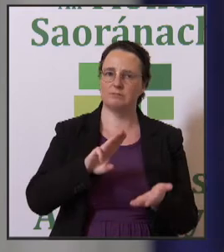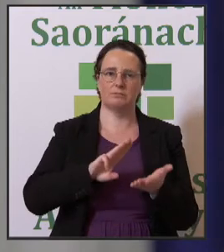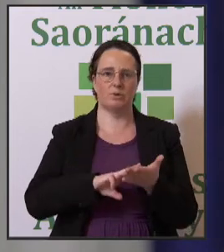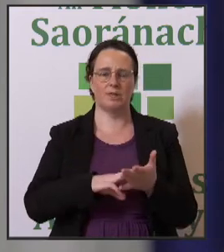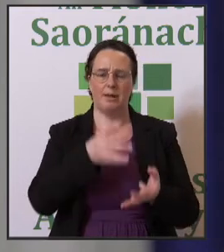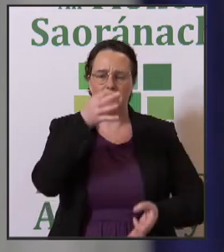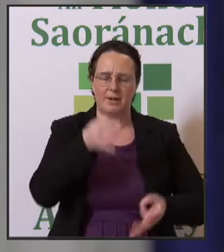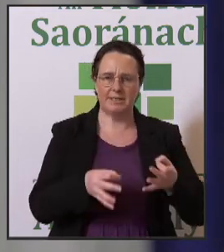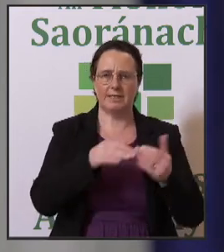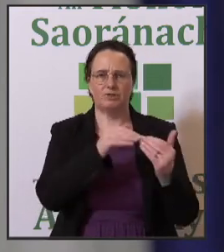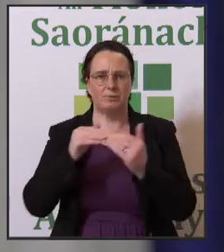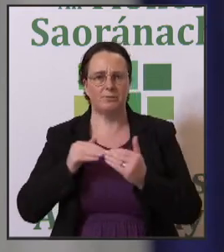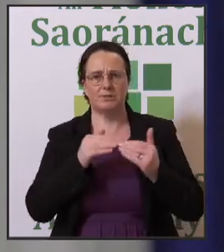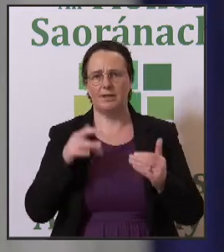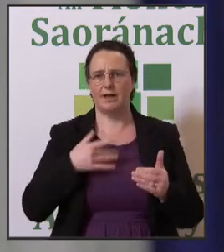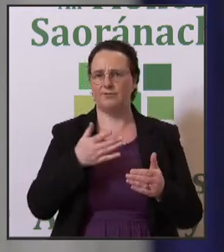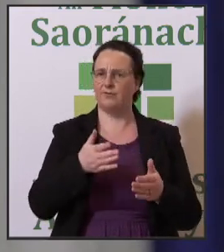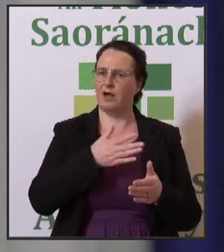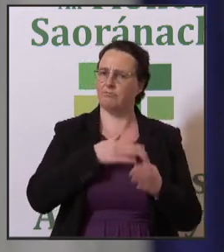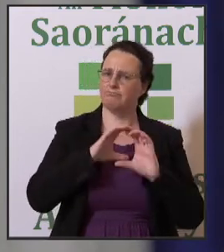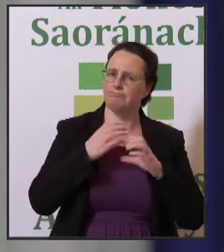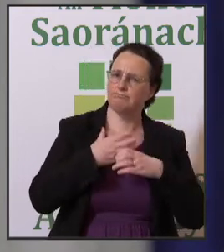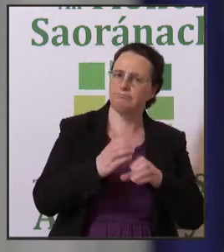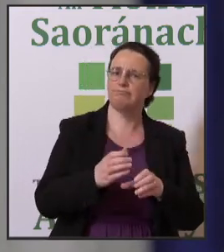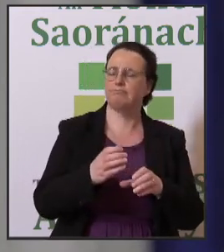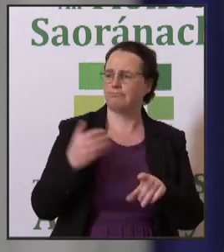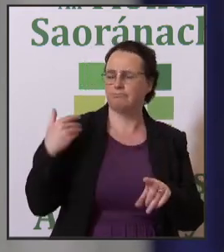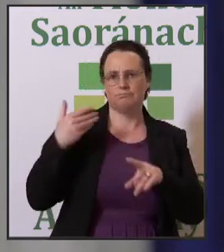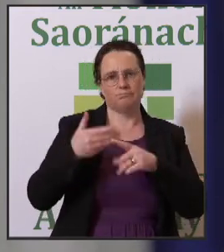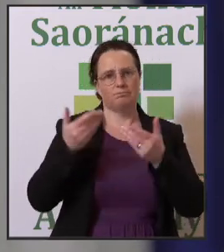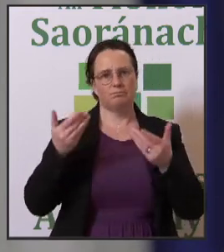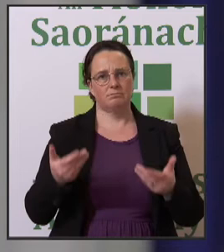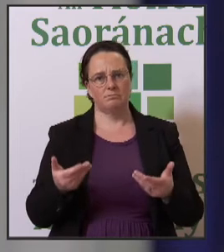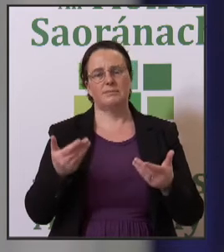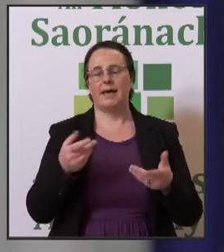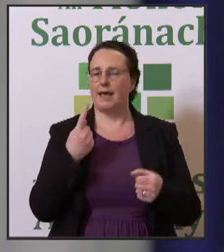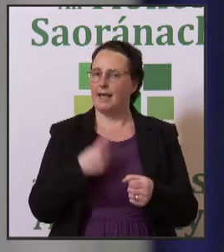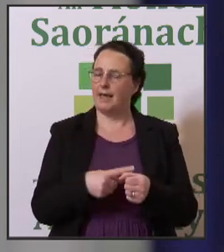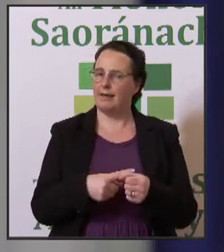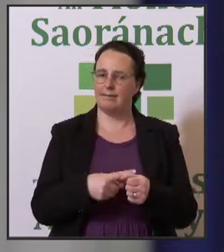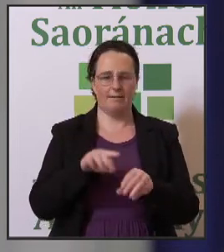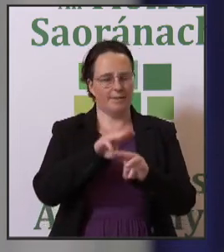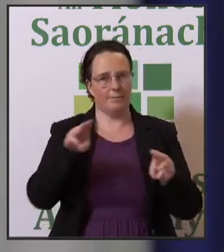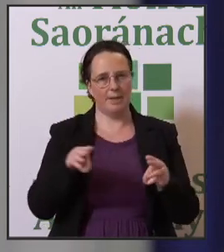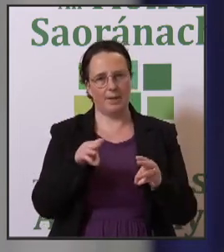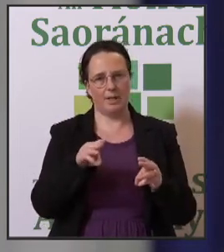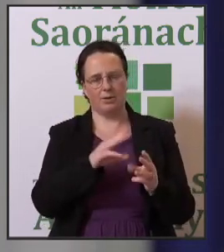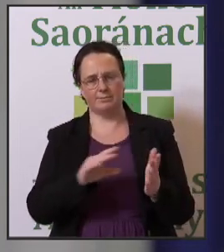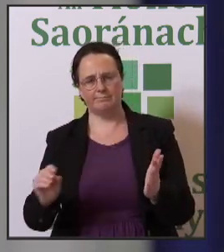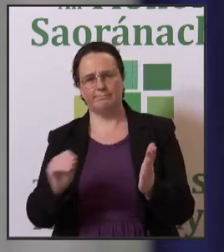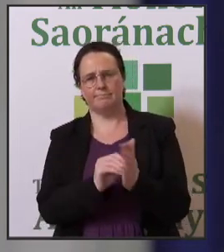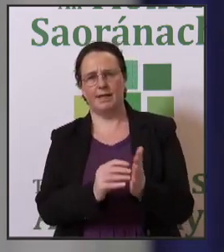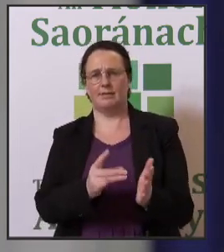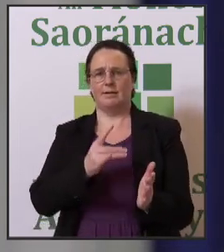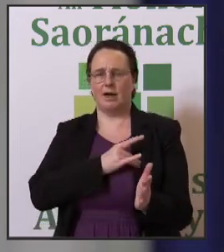political and democratic life of our country. And once again, we are placing the people at the heart of the consideration of